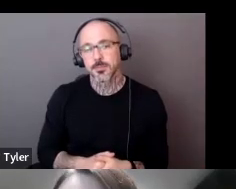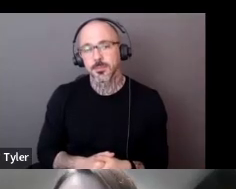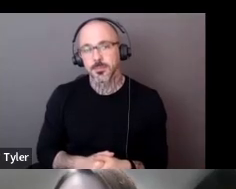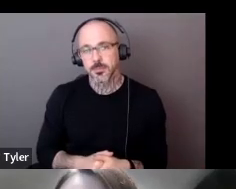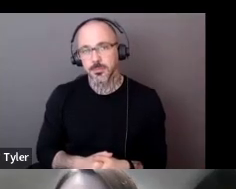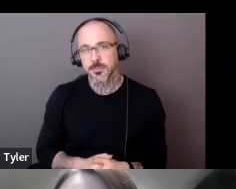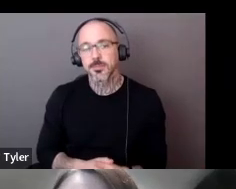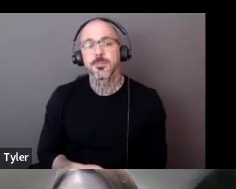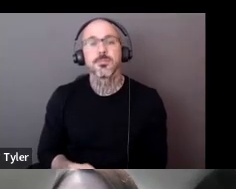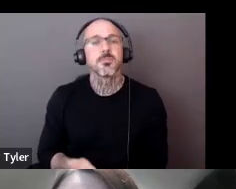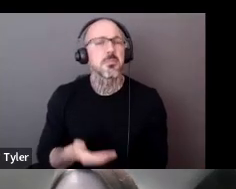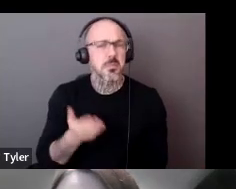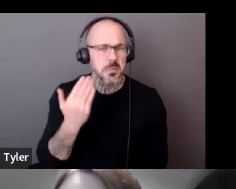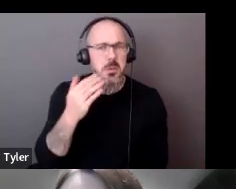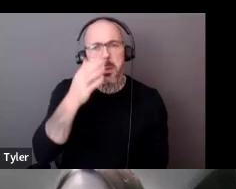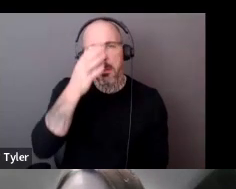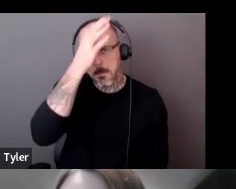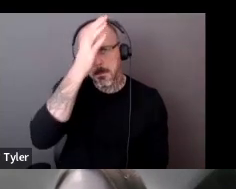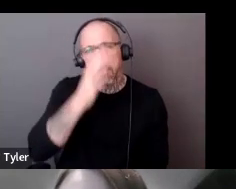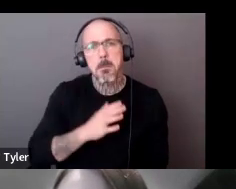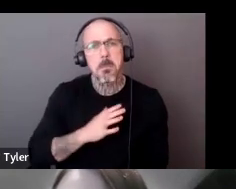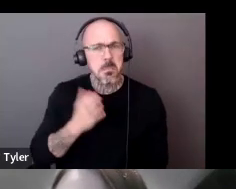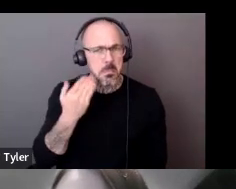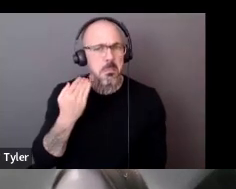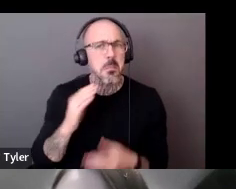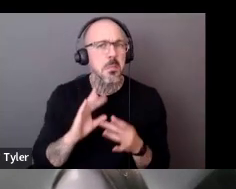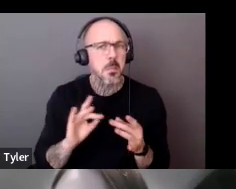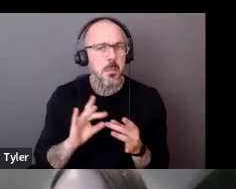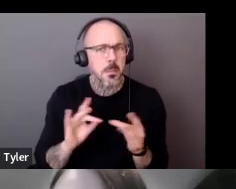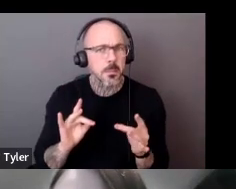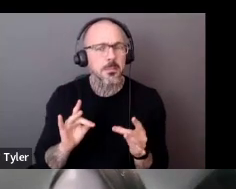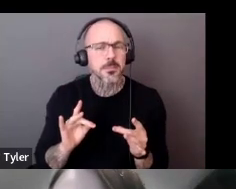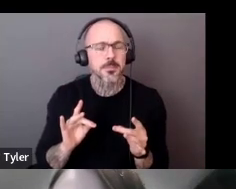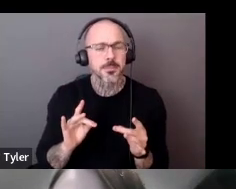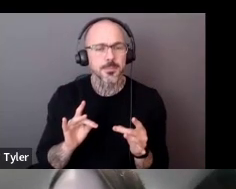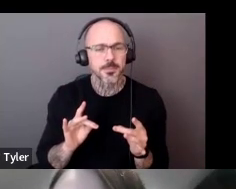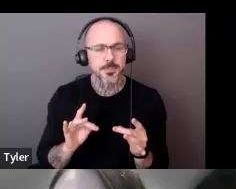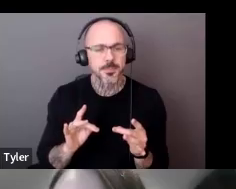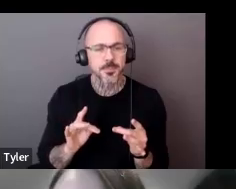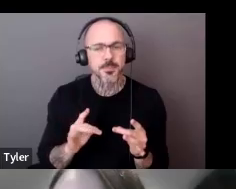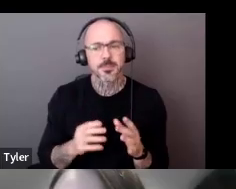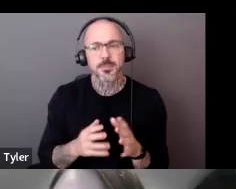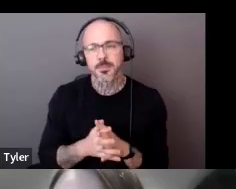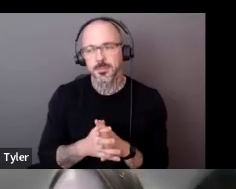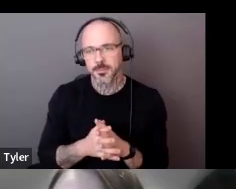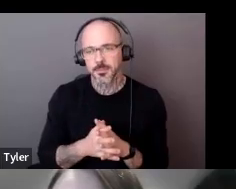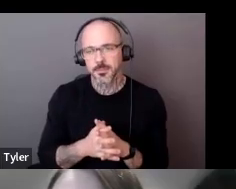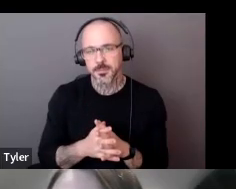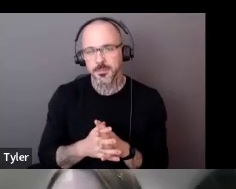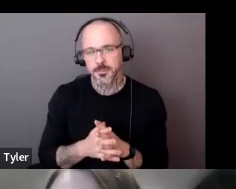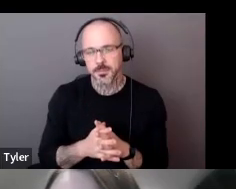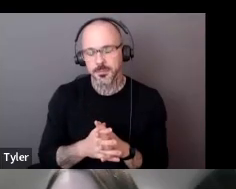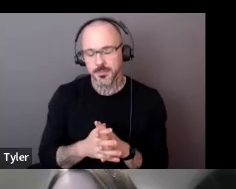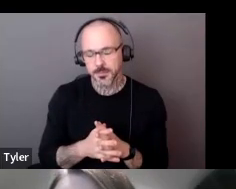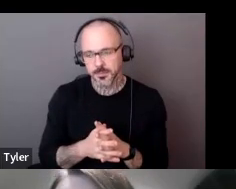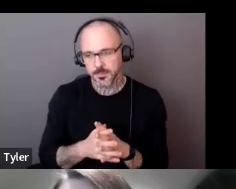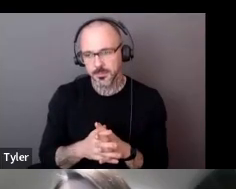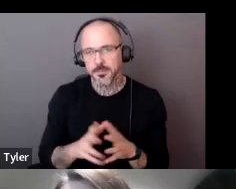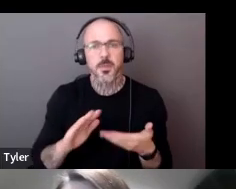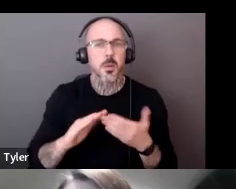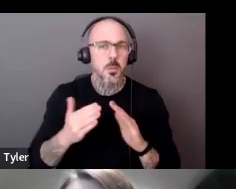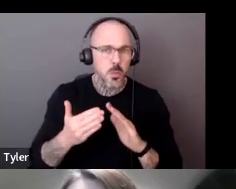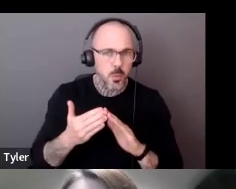before was talking about the community